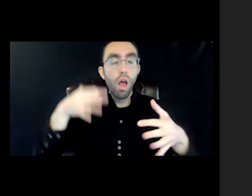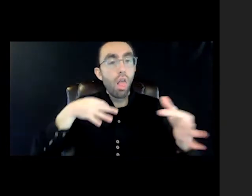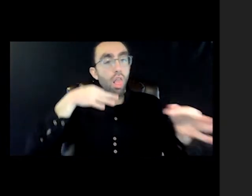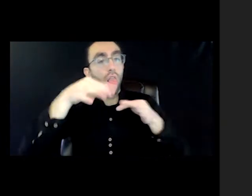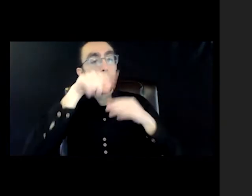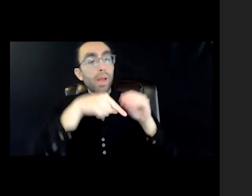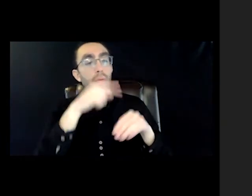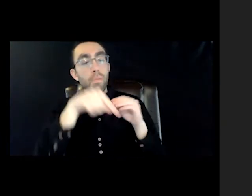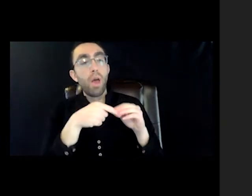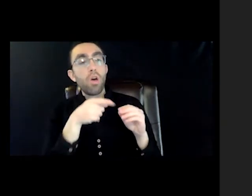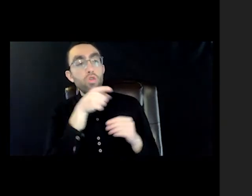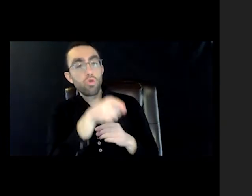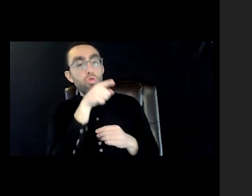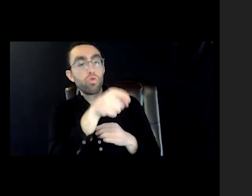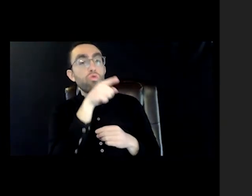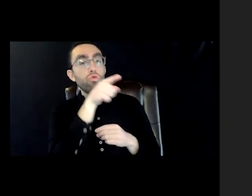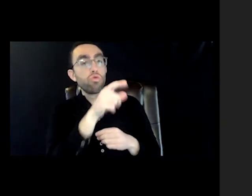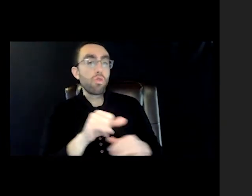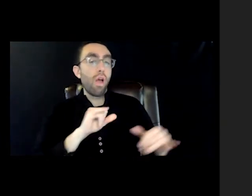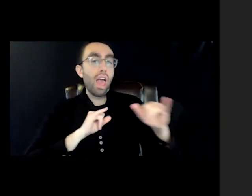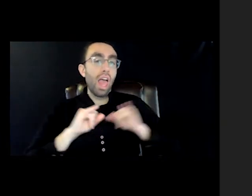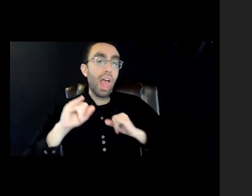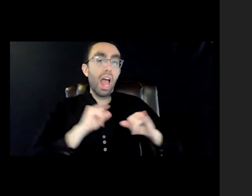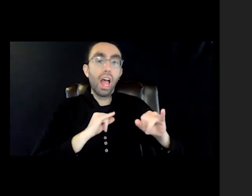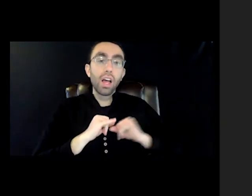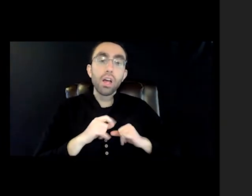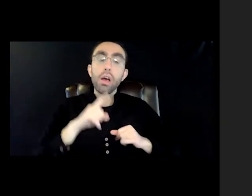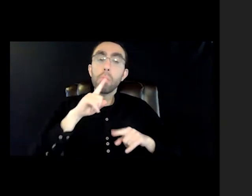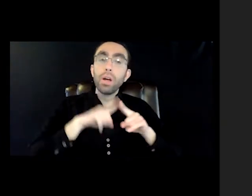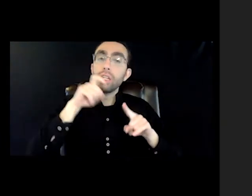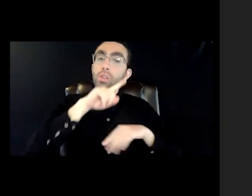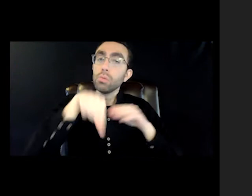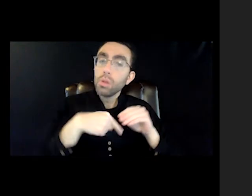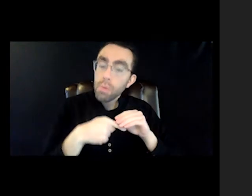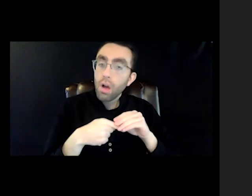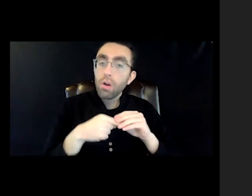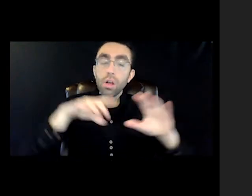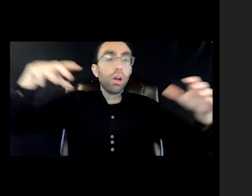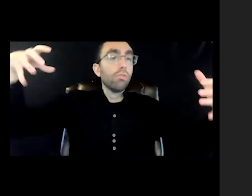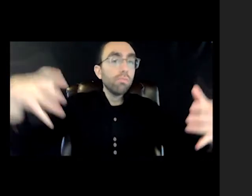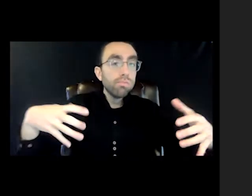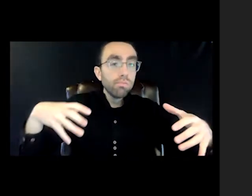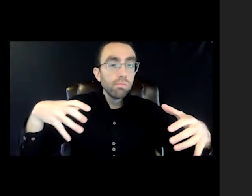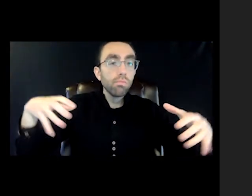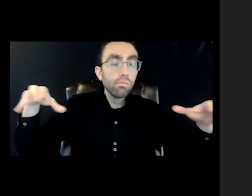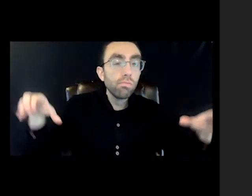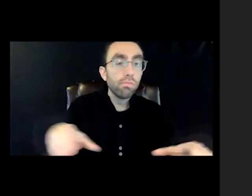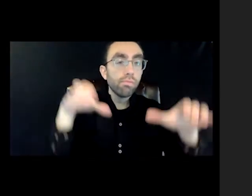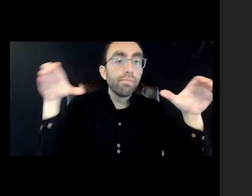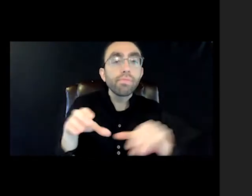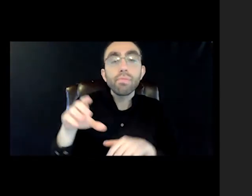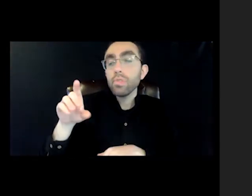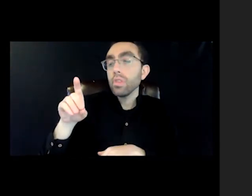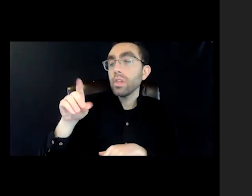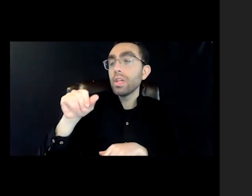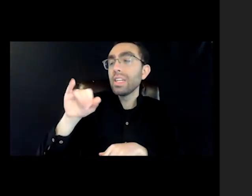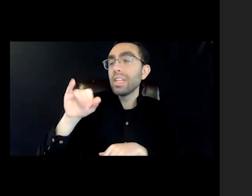And I think that Daisee touched on something here in her talk was so beautiful about